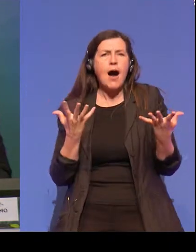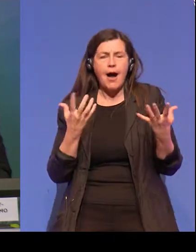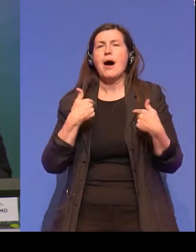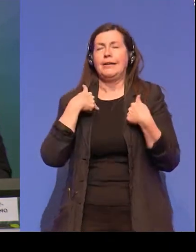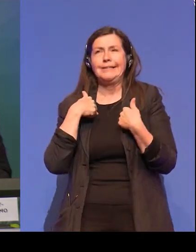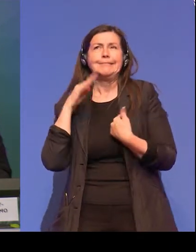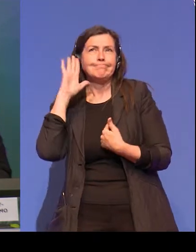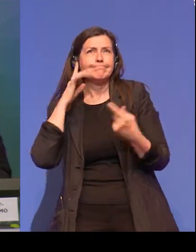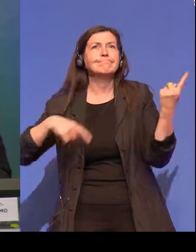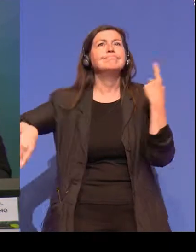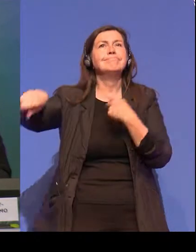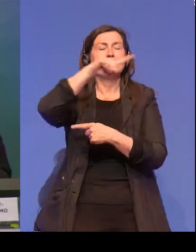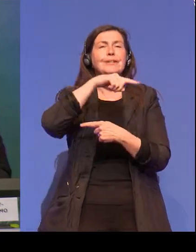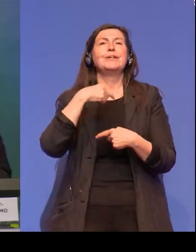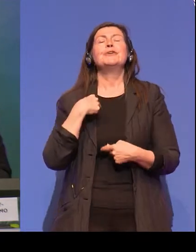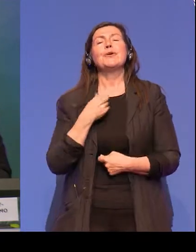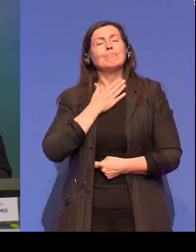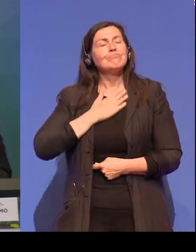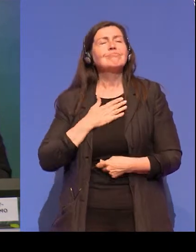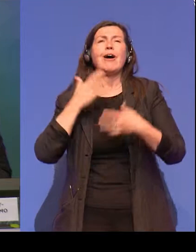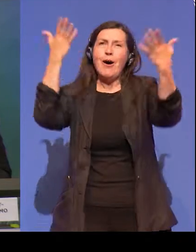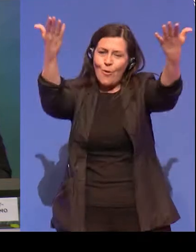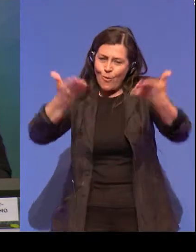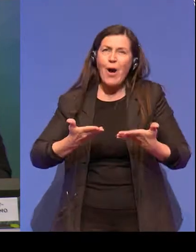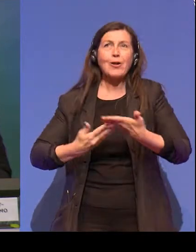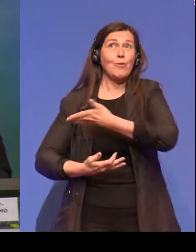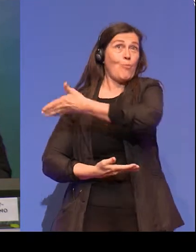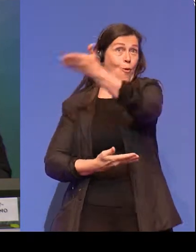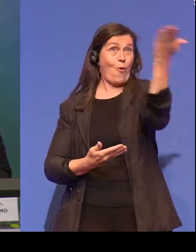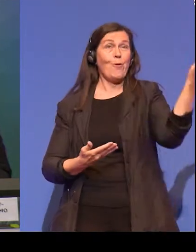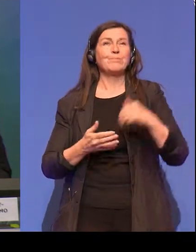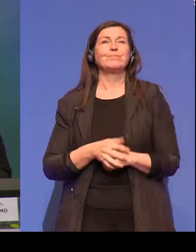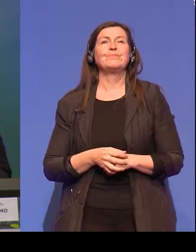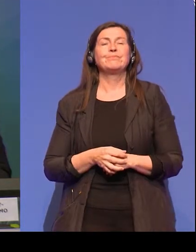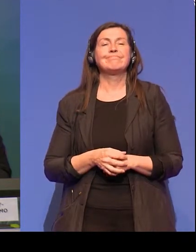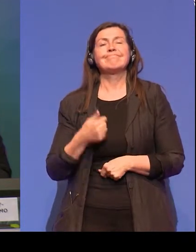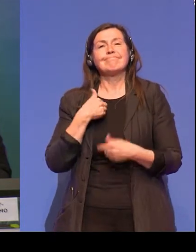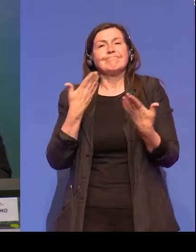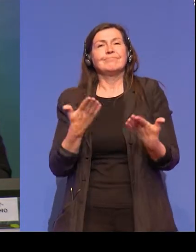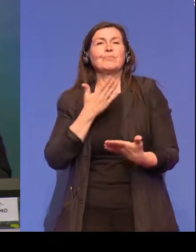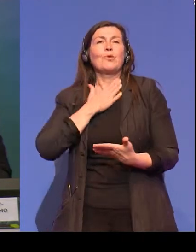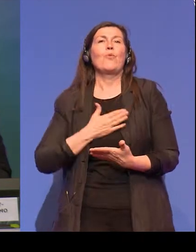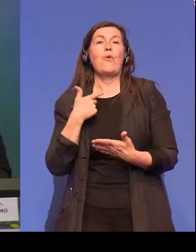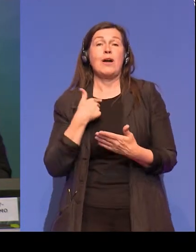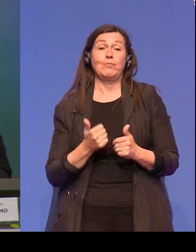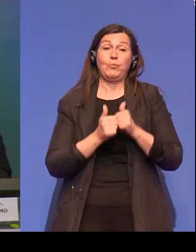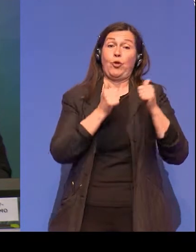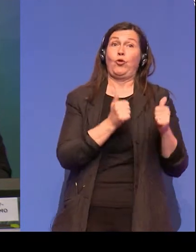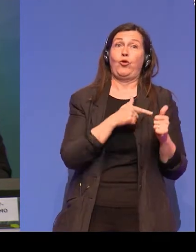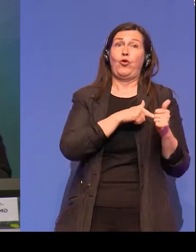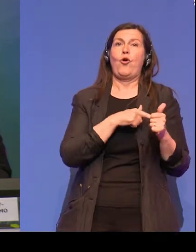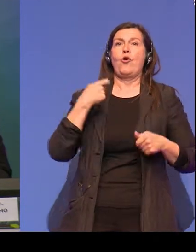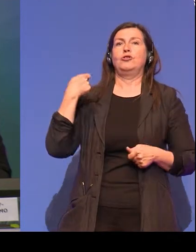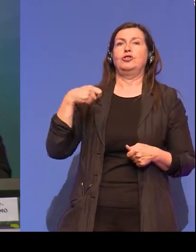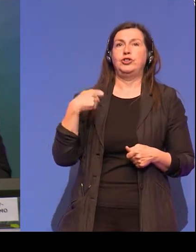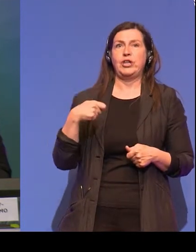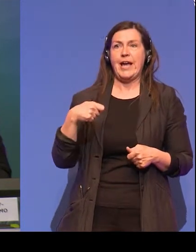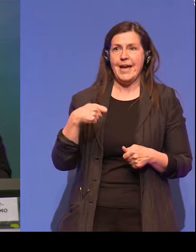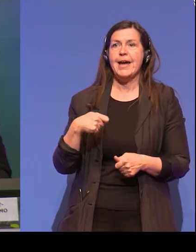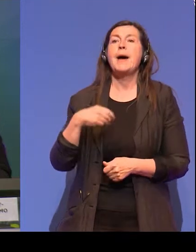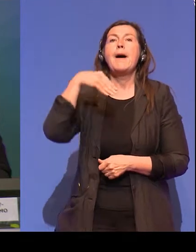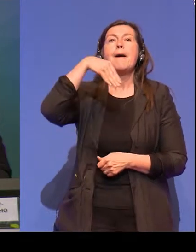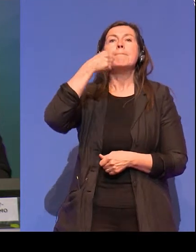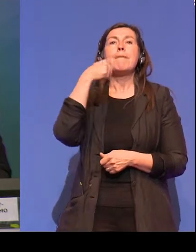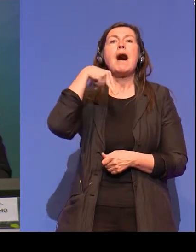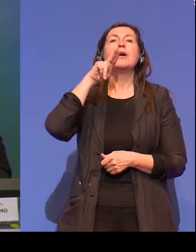again welcome you all. I would now like to give the floor to my co-chair, Mr. Manuel Bessler, Deputy